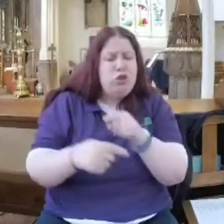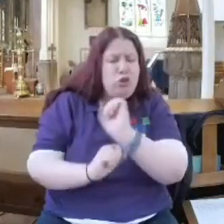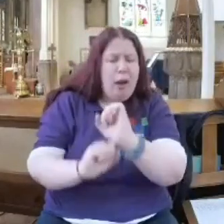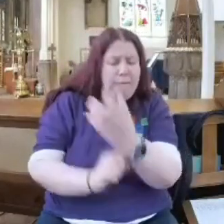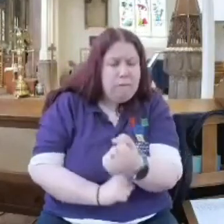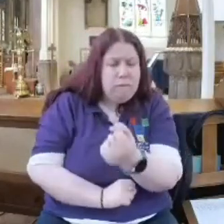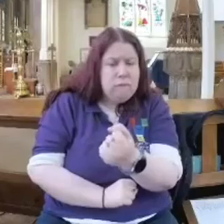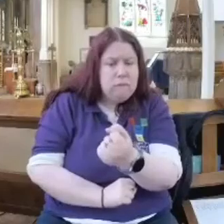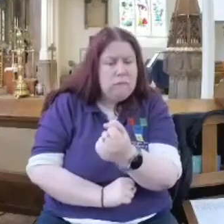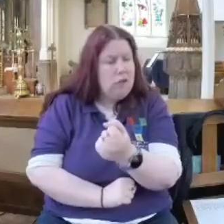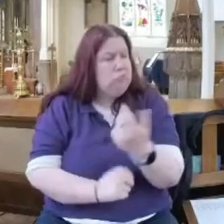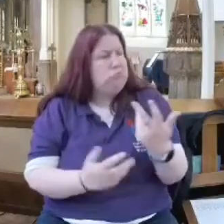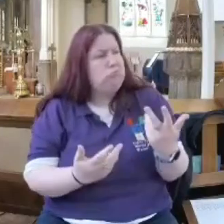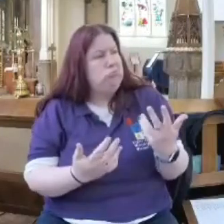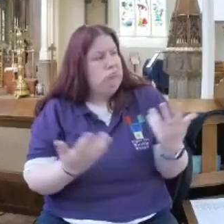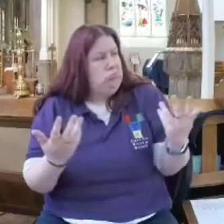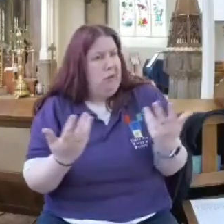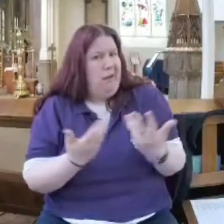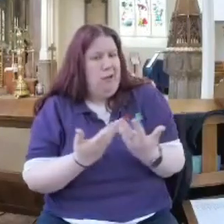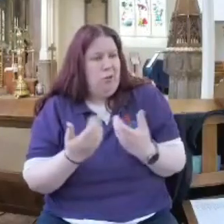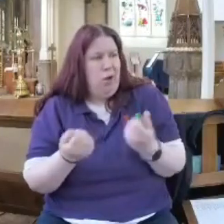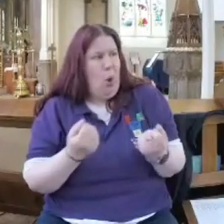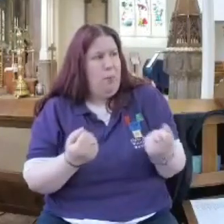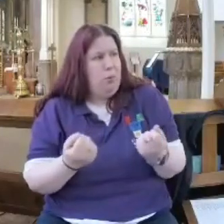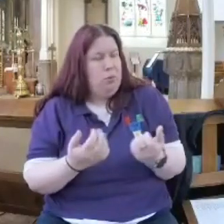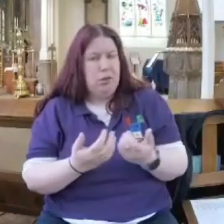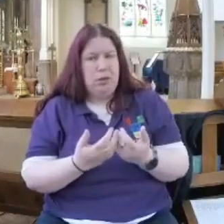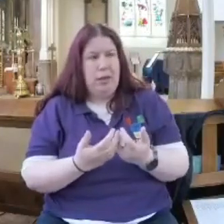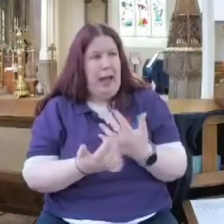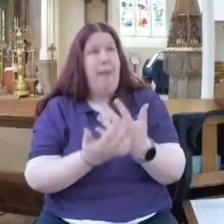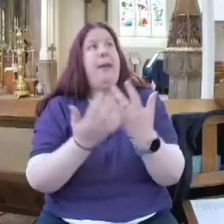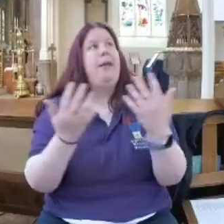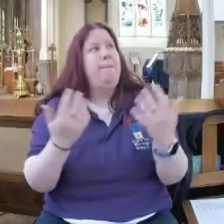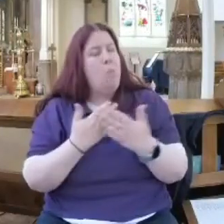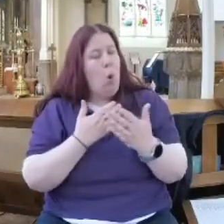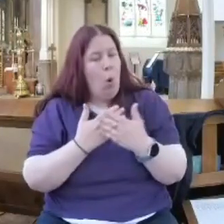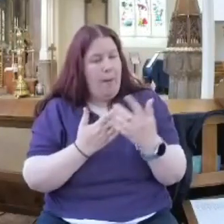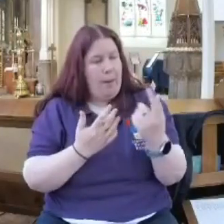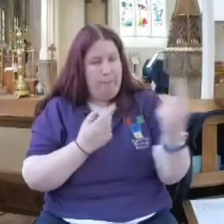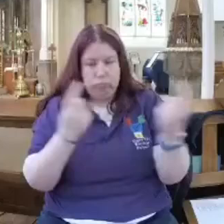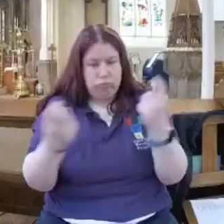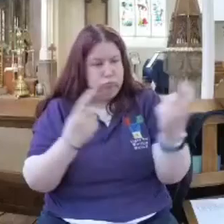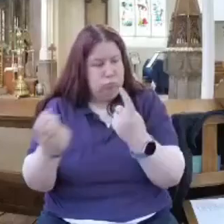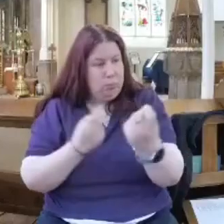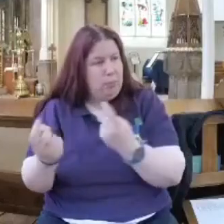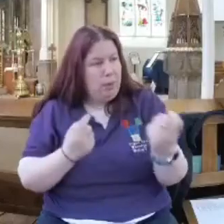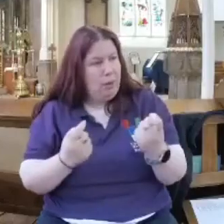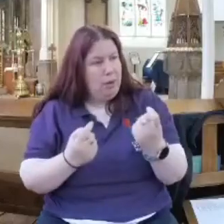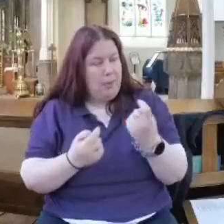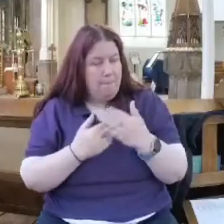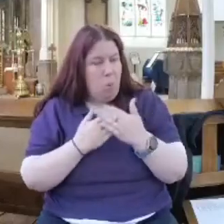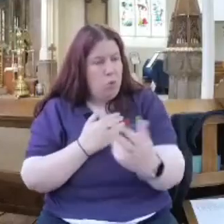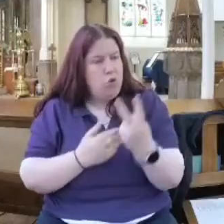response, "How do I cope with the increase in my church congregation by another